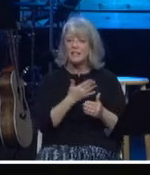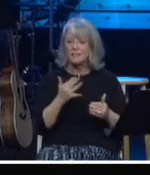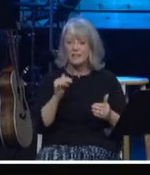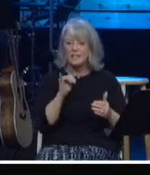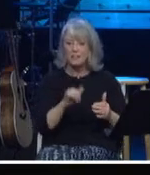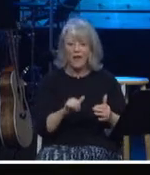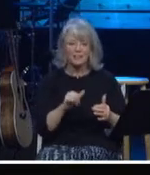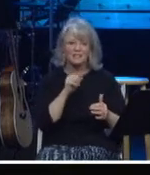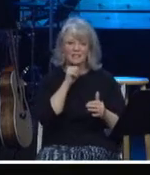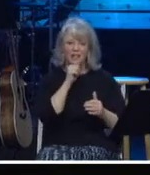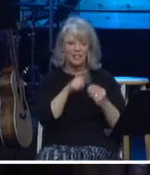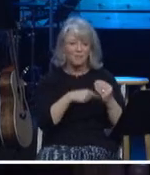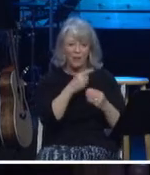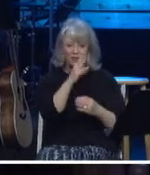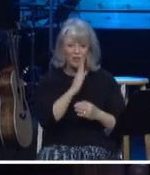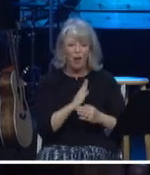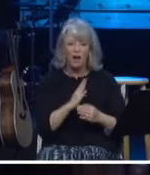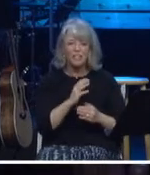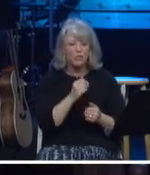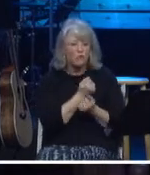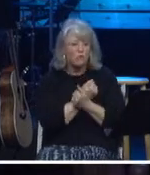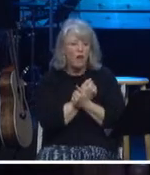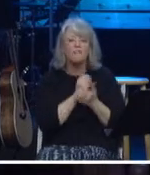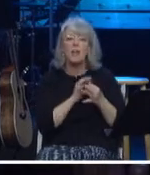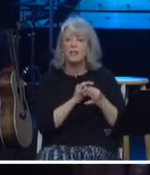godless loves.